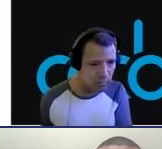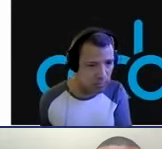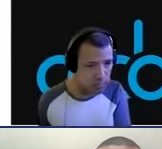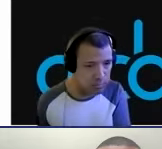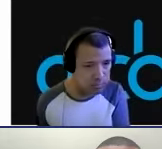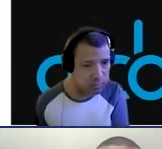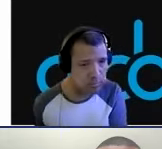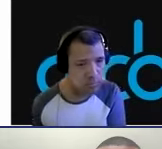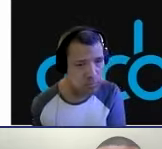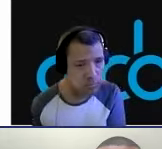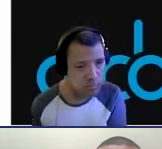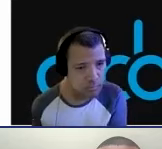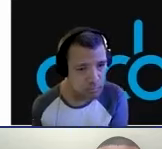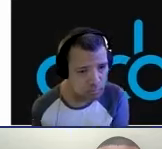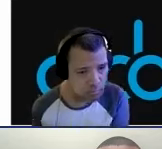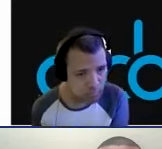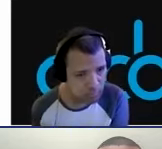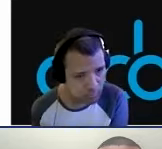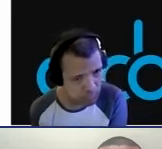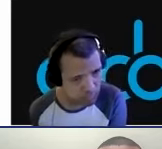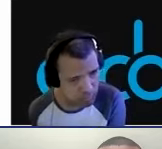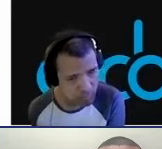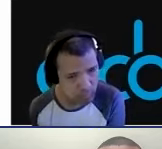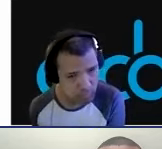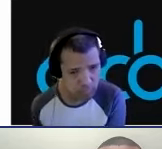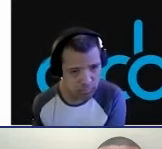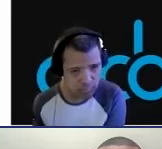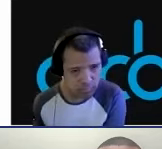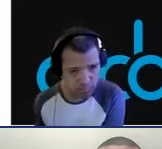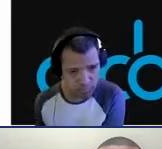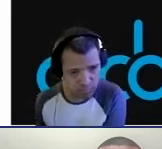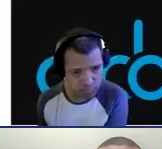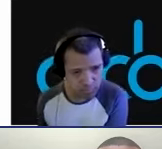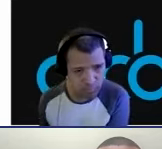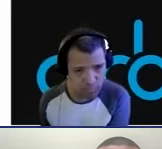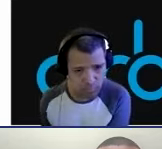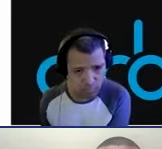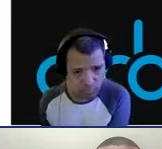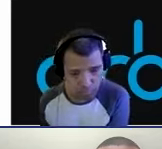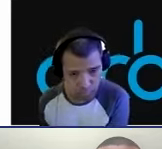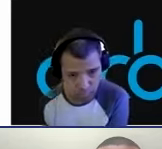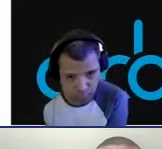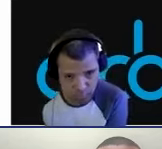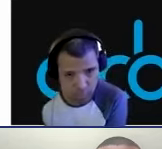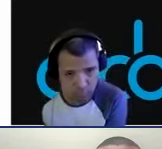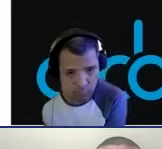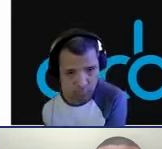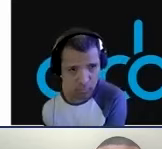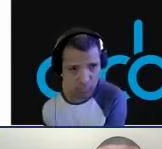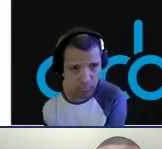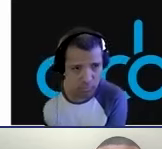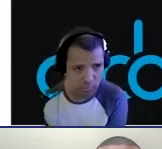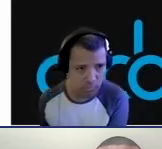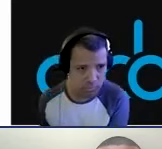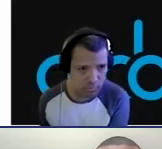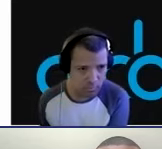I don't know who said that, but I would love to learn more. I love to see budgets. And that's the end of the list. Thank